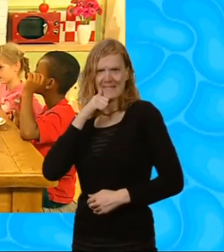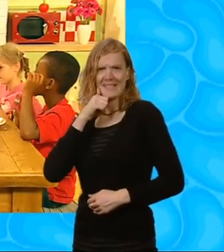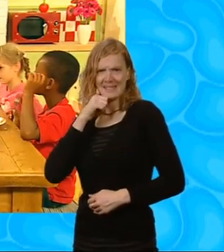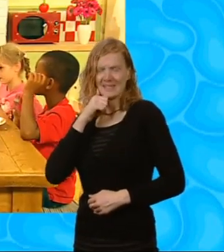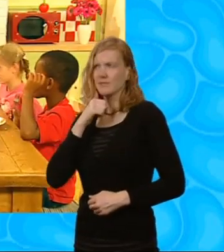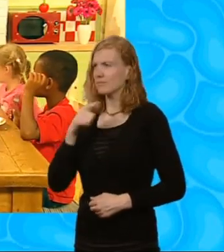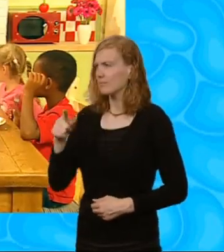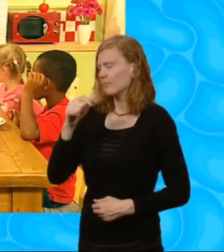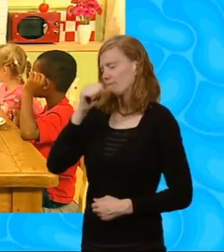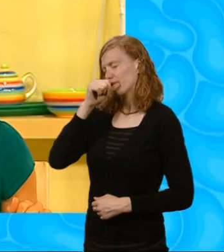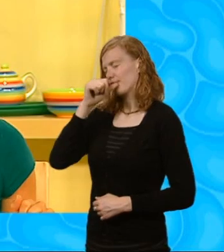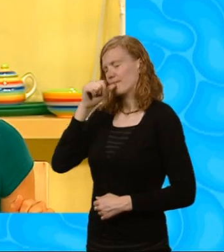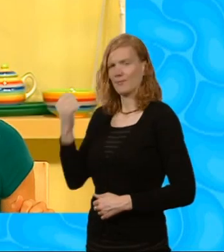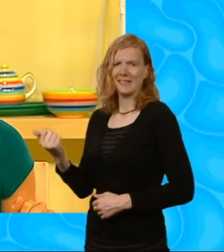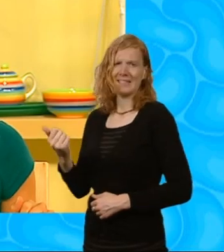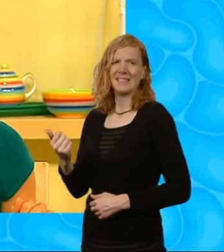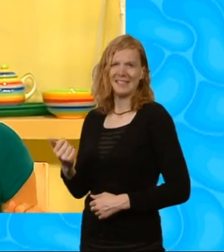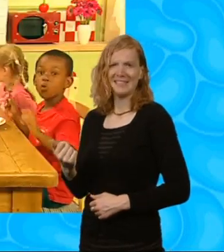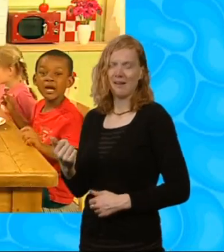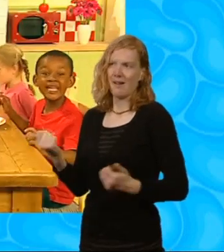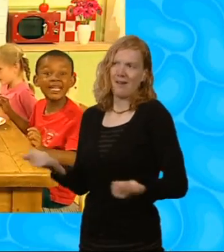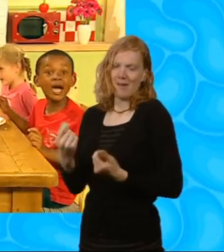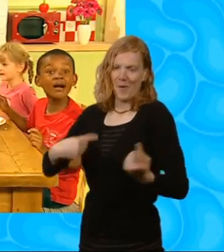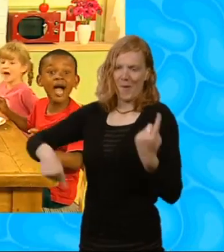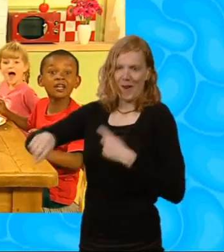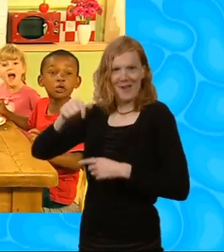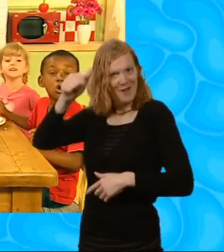is scrumptious. We did it! We